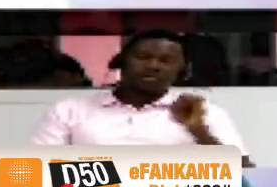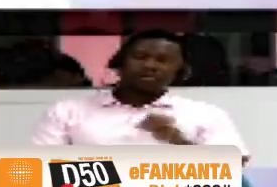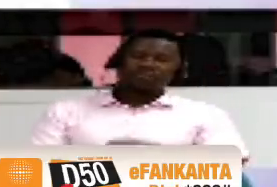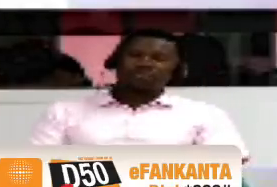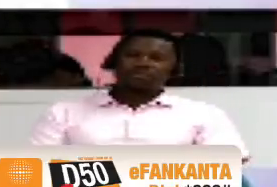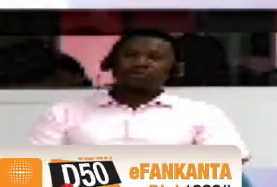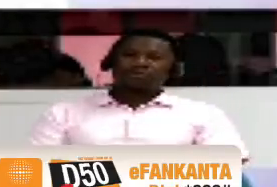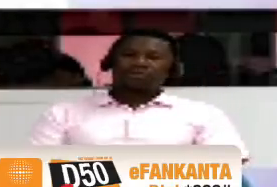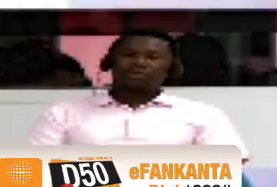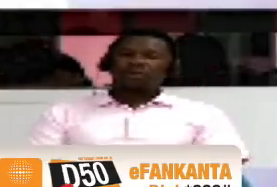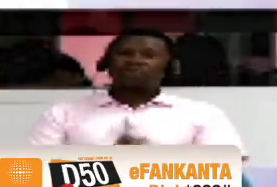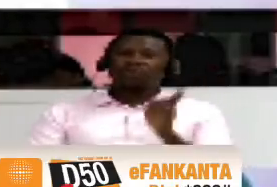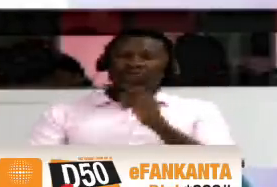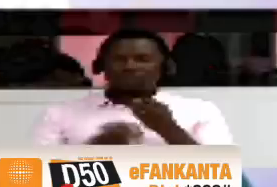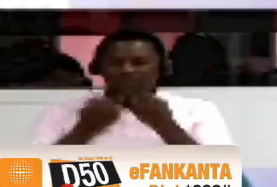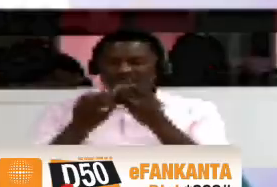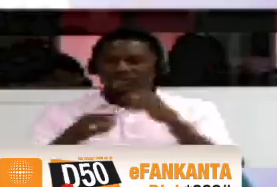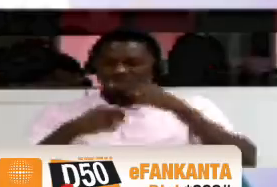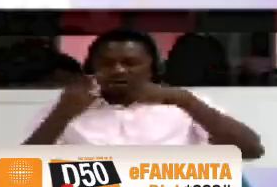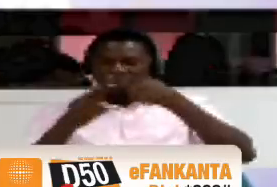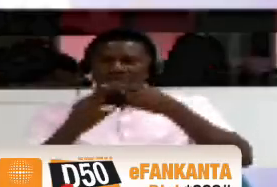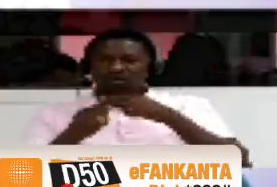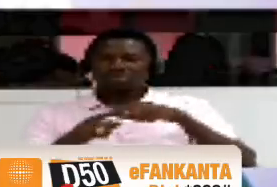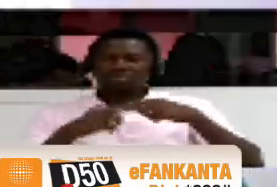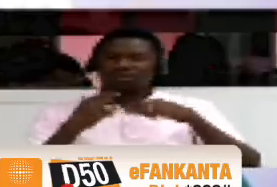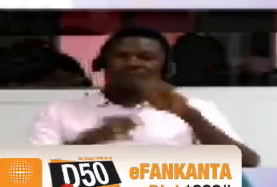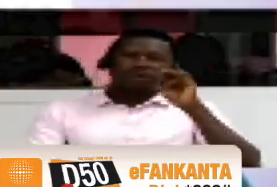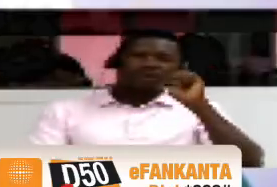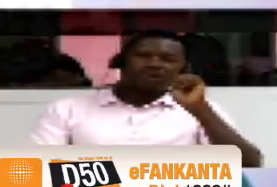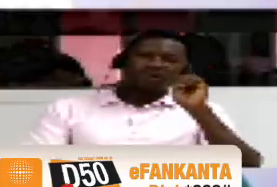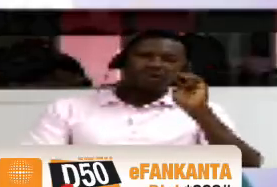What else did he tell you about Ibrahim?